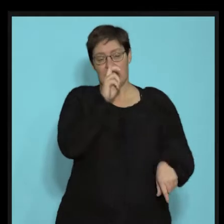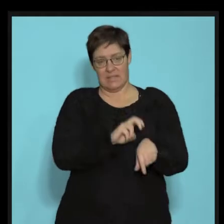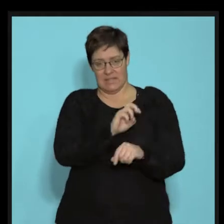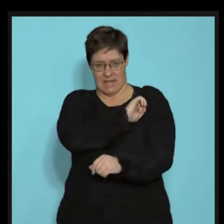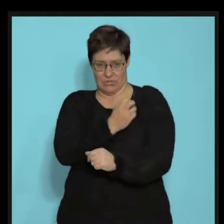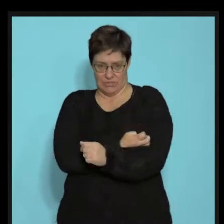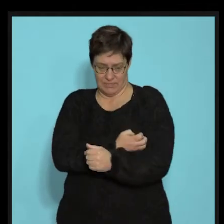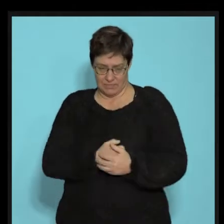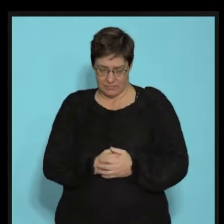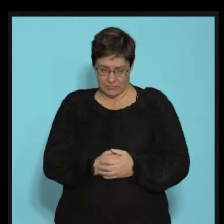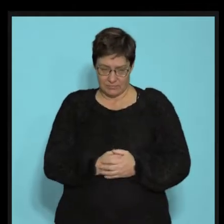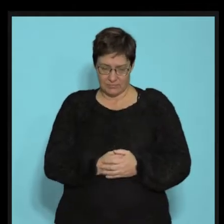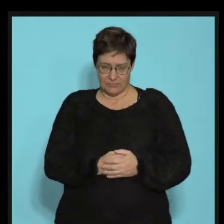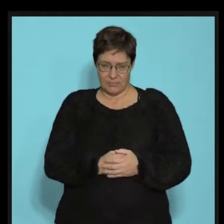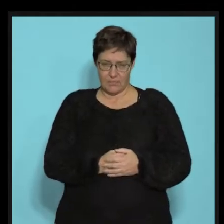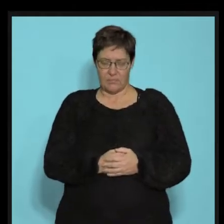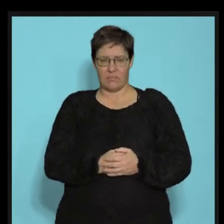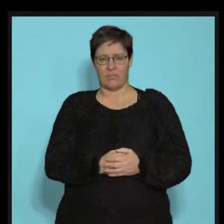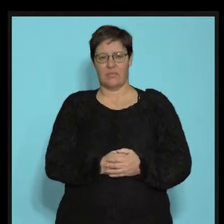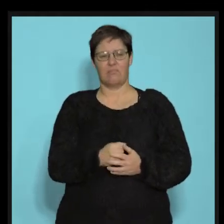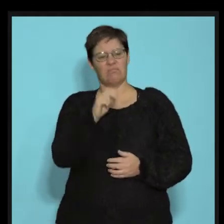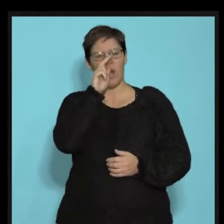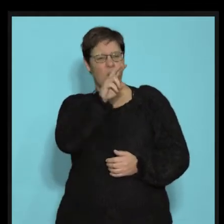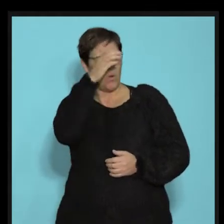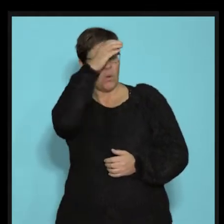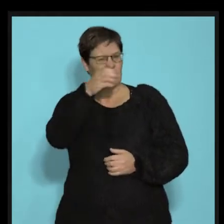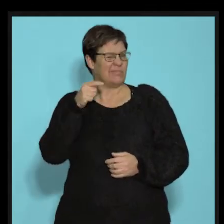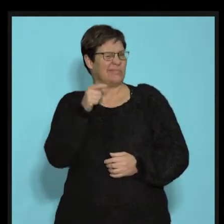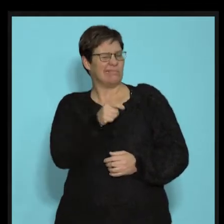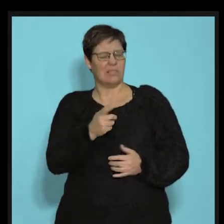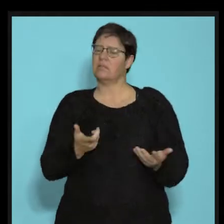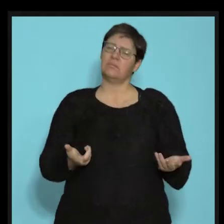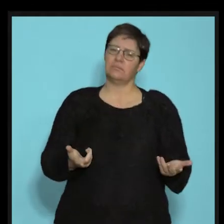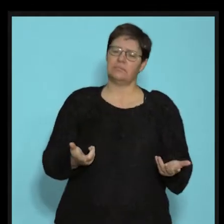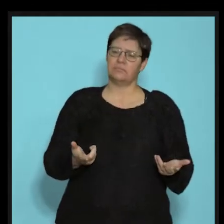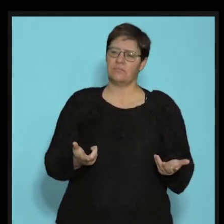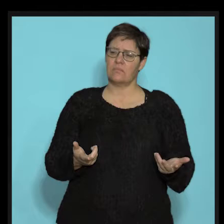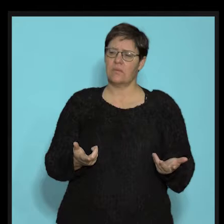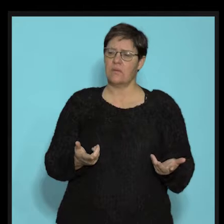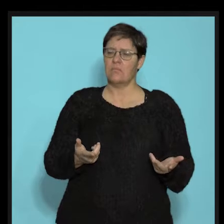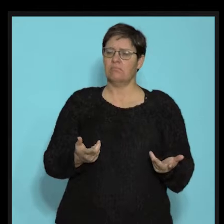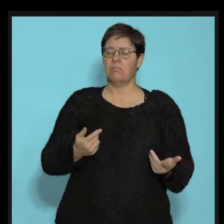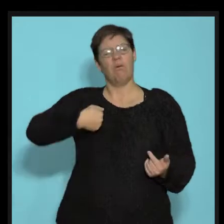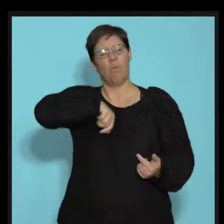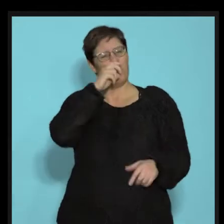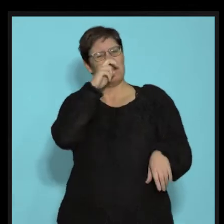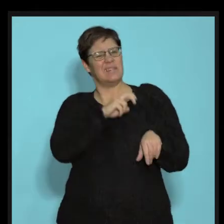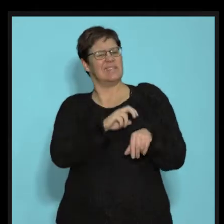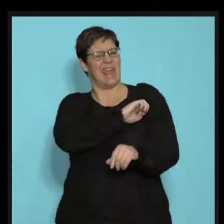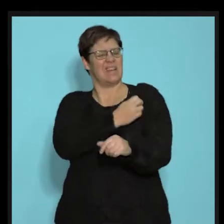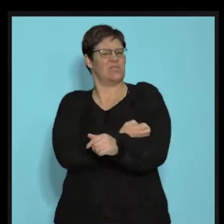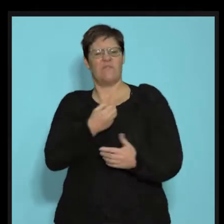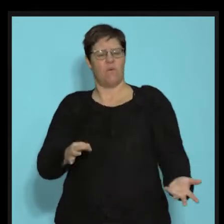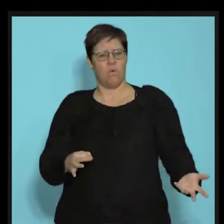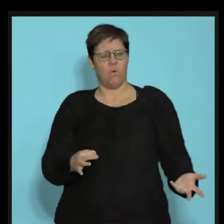other need energy. But if we're looking at this concept, let's think about how we need energy. So